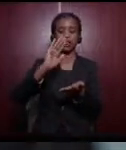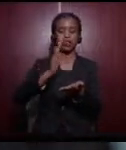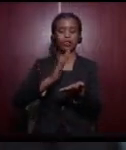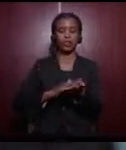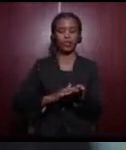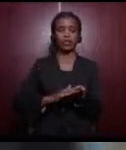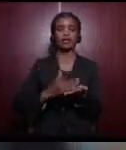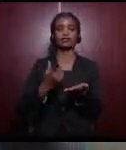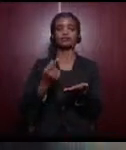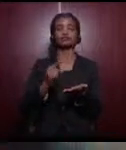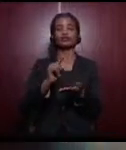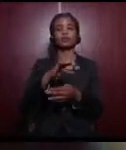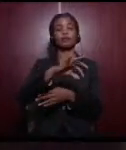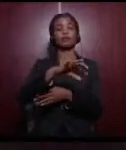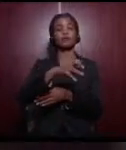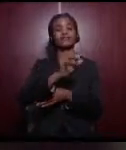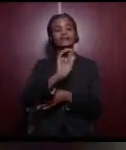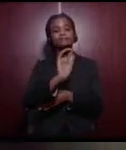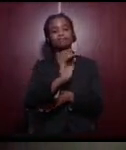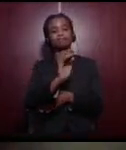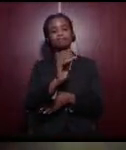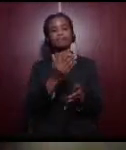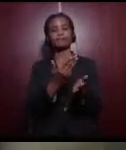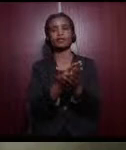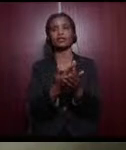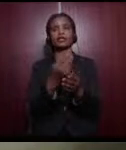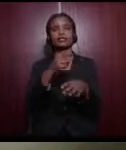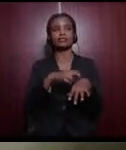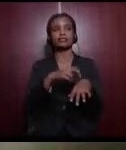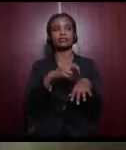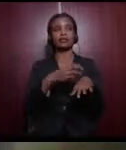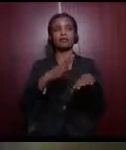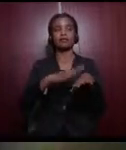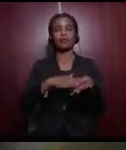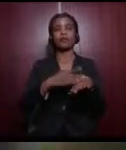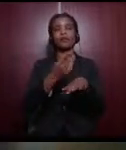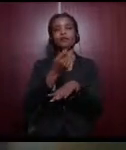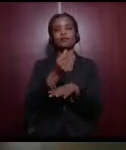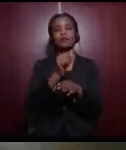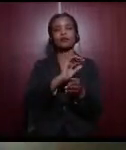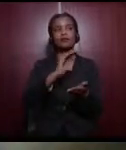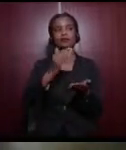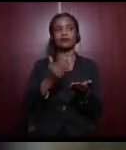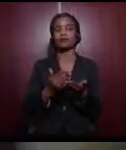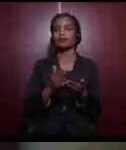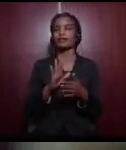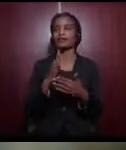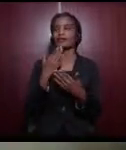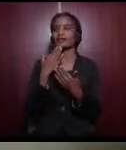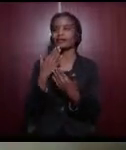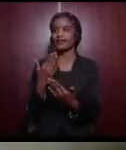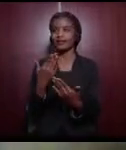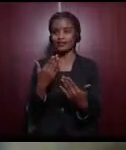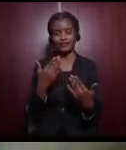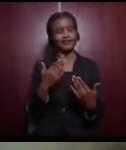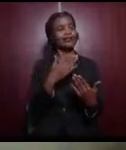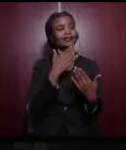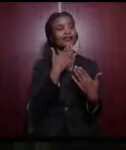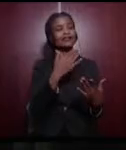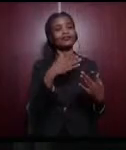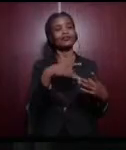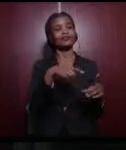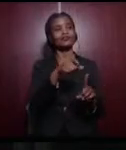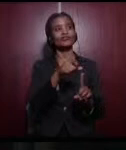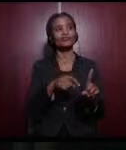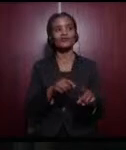they seek some sort of a relief to the funds in Nenge. Thanks, Nicolibua, Honorable Chair.